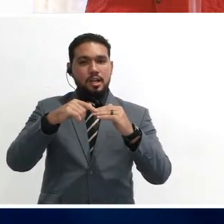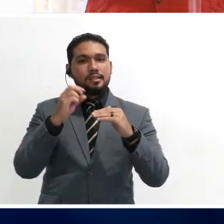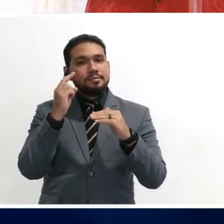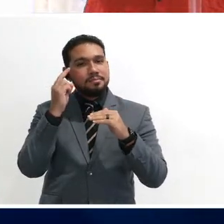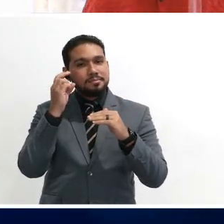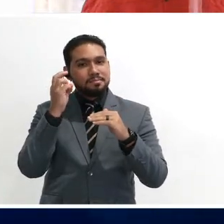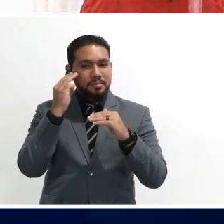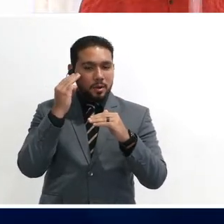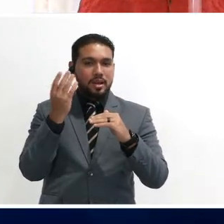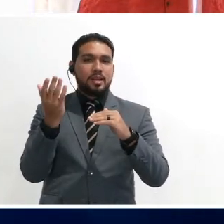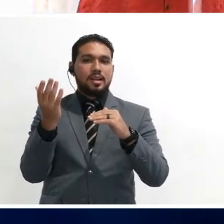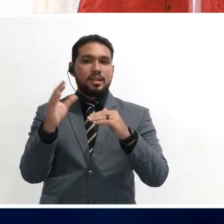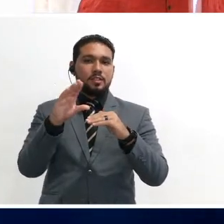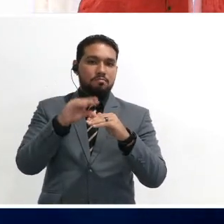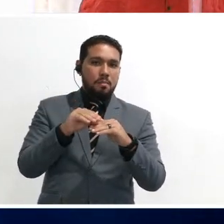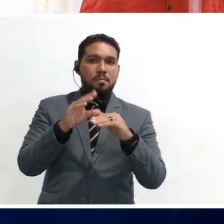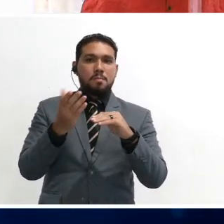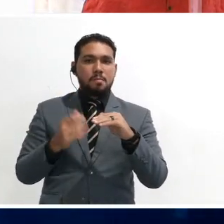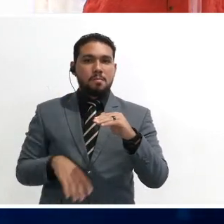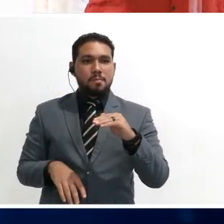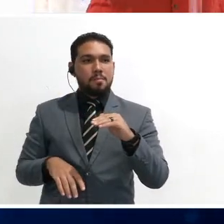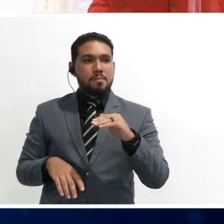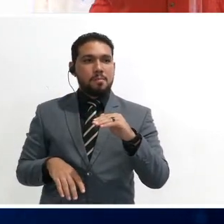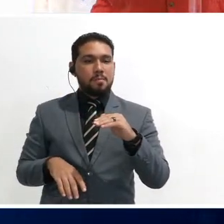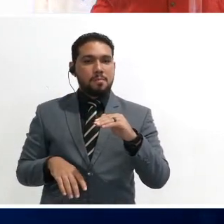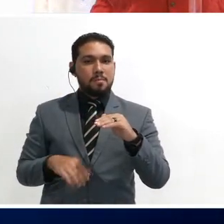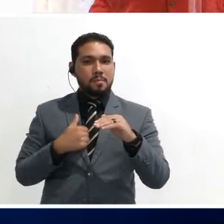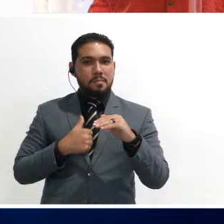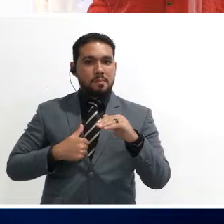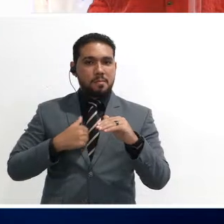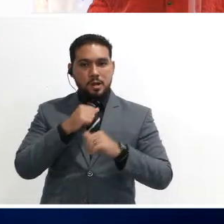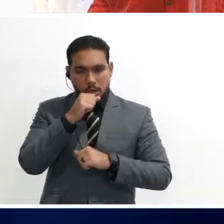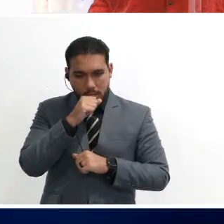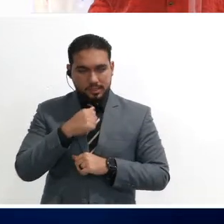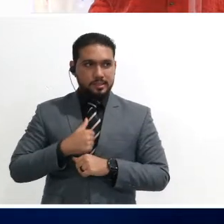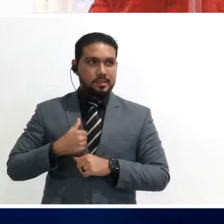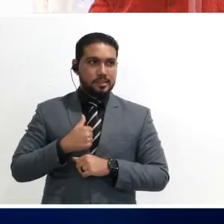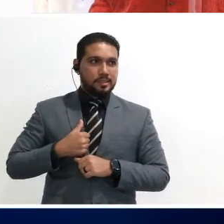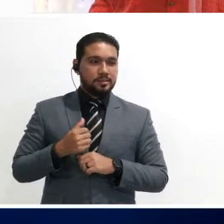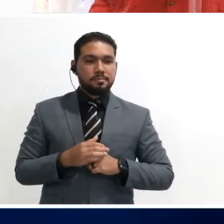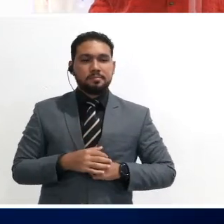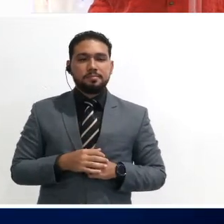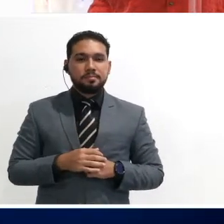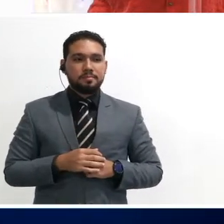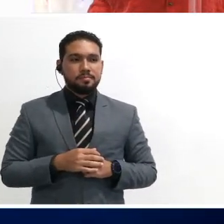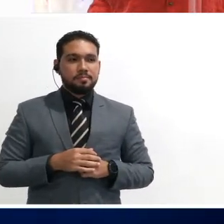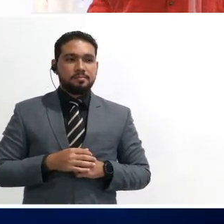This is, excuse me, this is more of the same example.